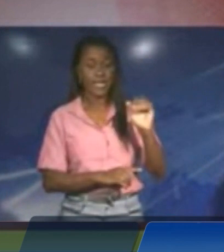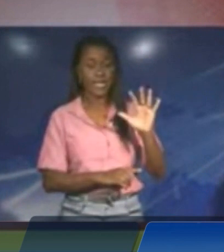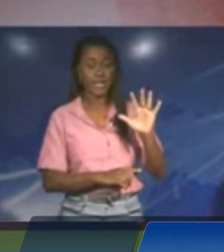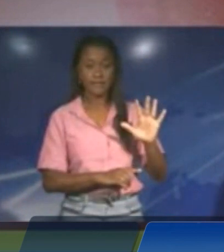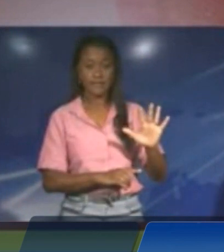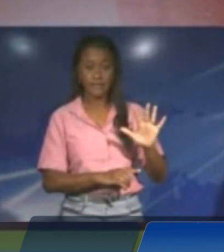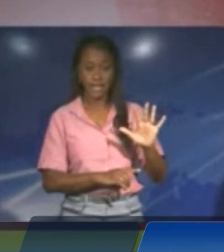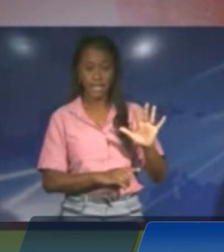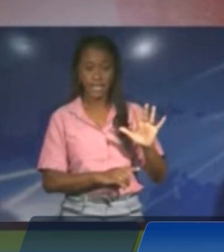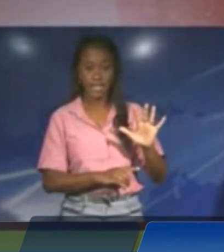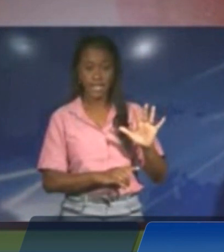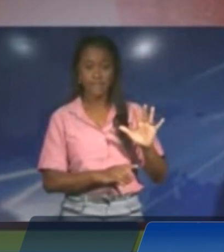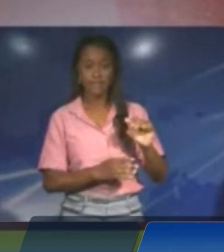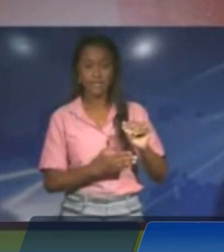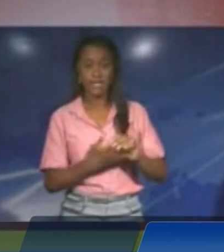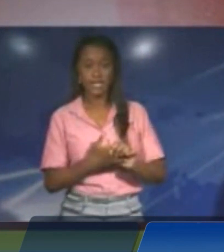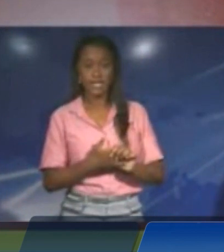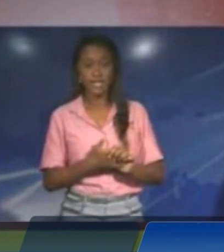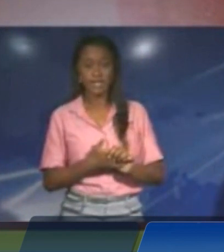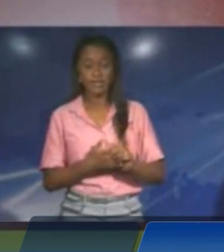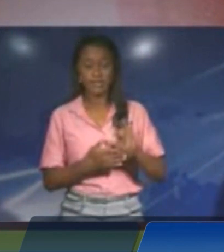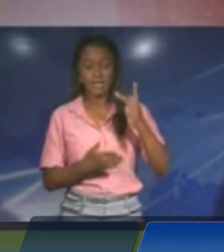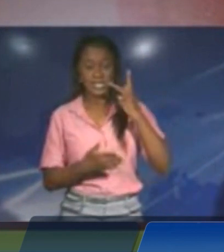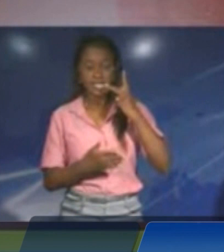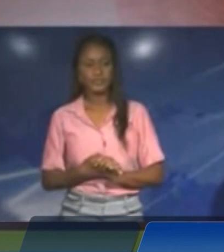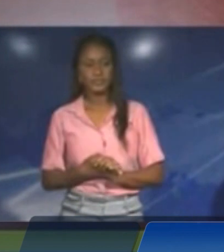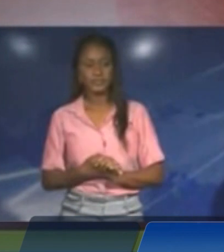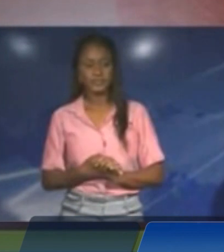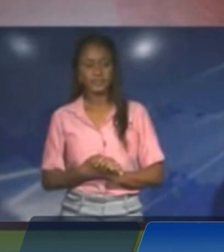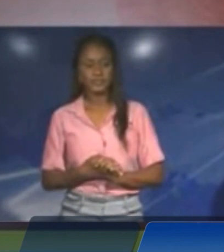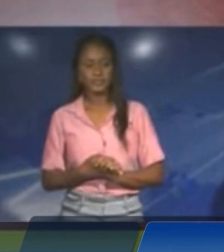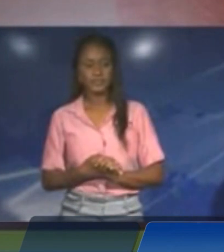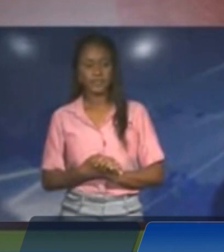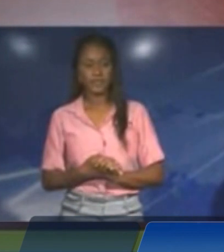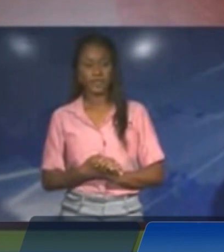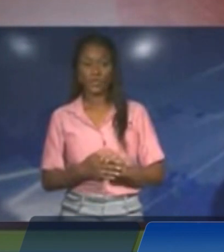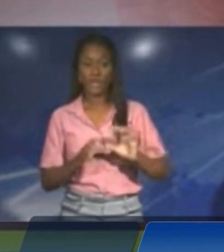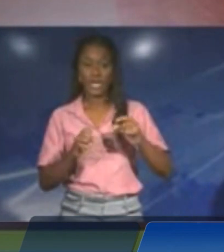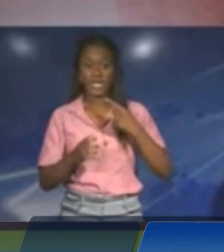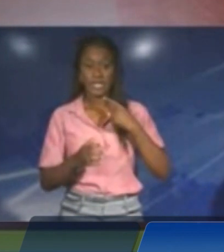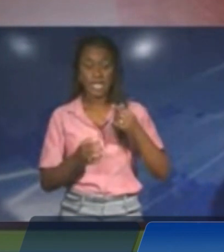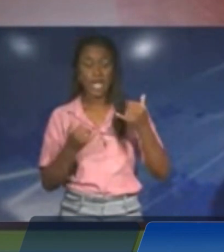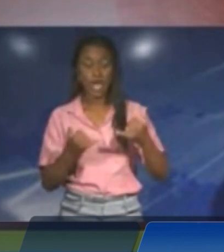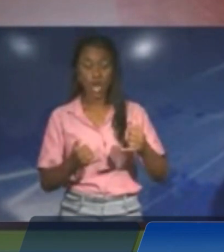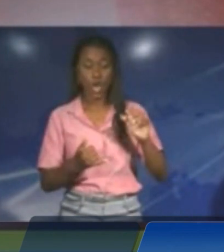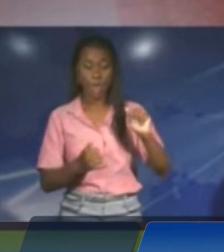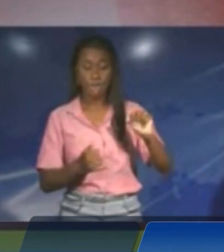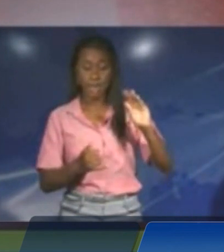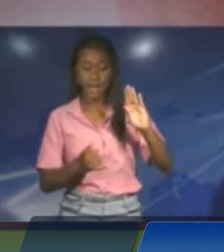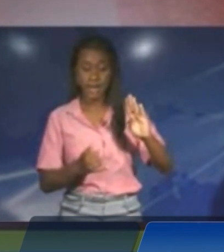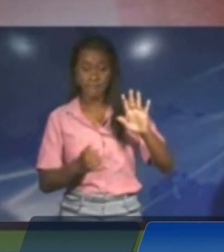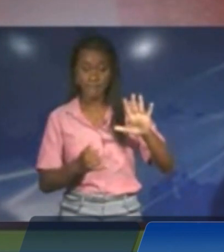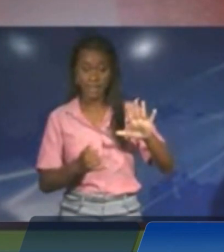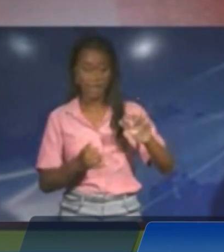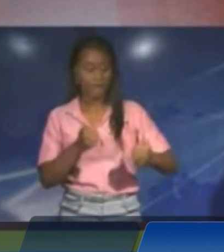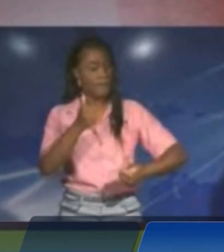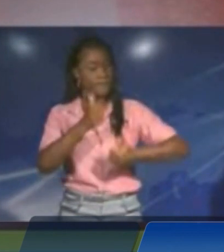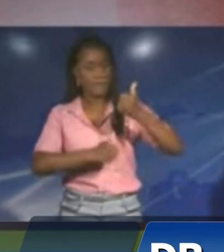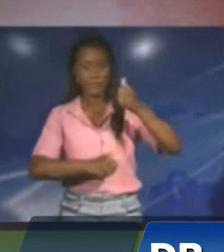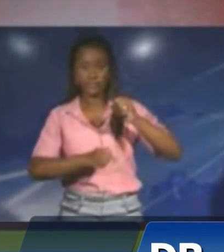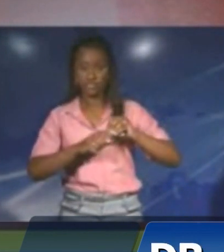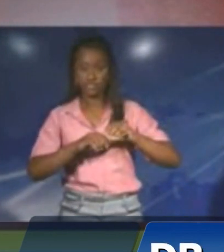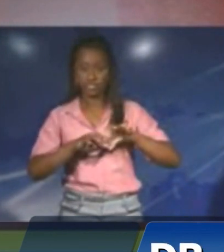does present at least one of these characteristics. So therefore, we can state that BA5 is possibly the most